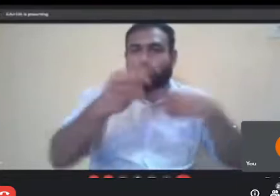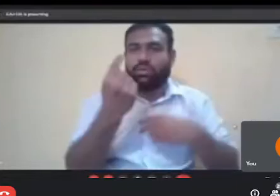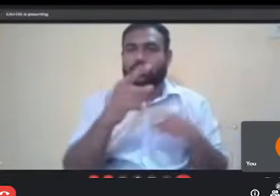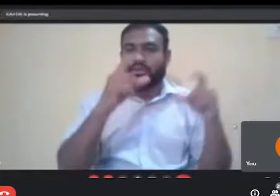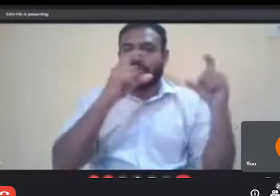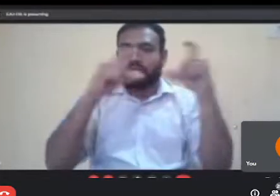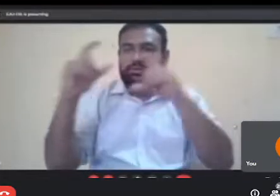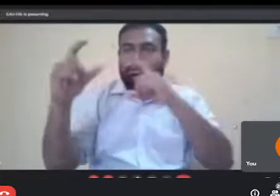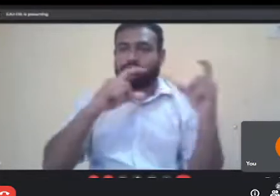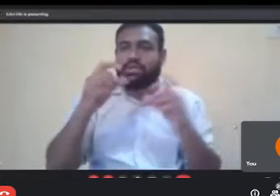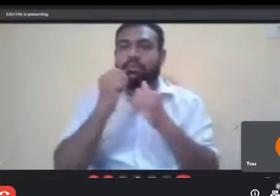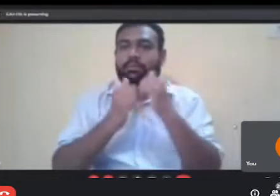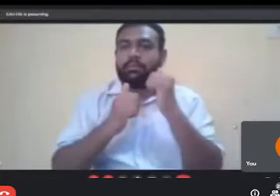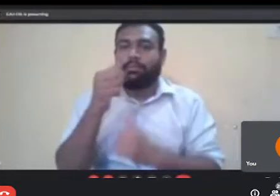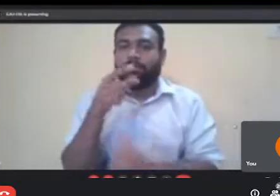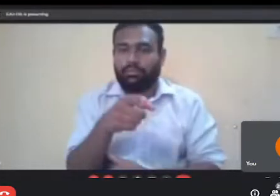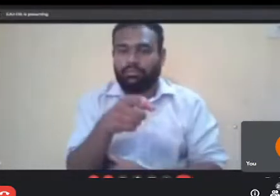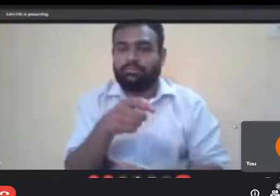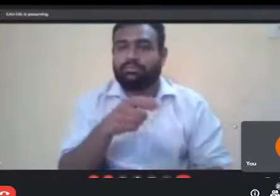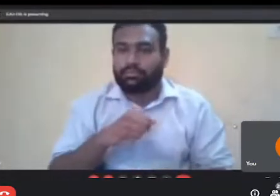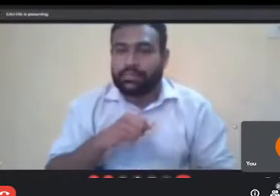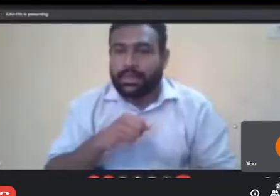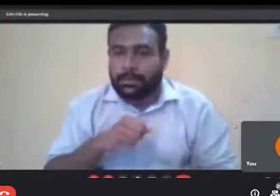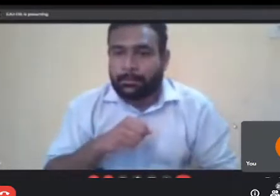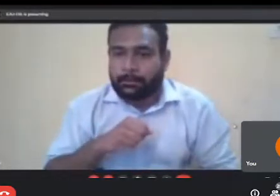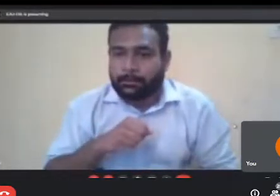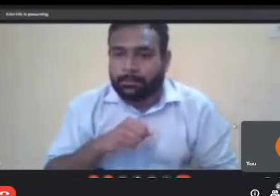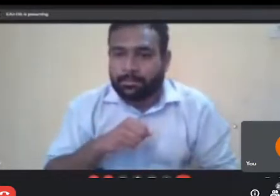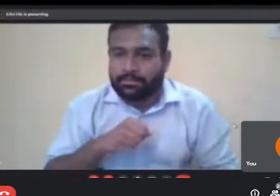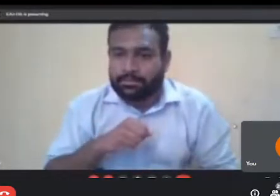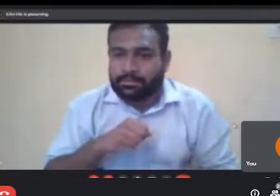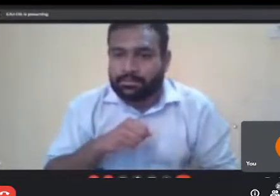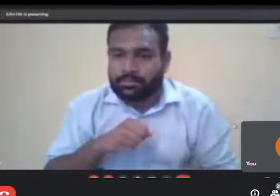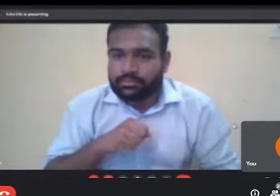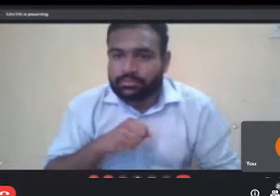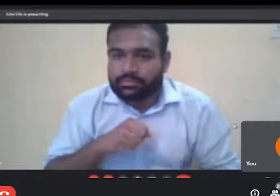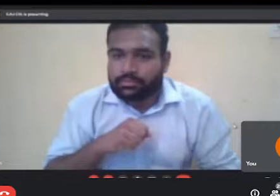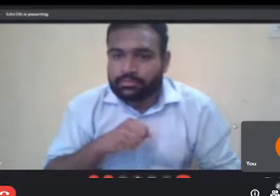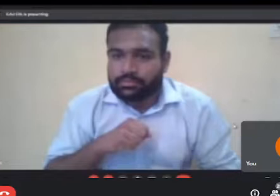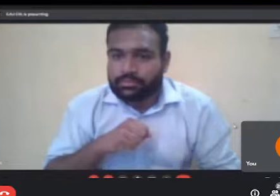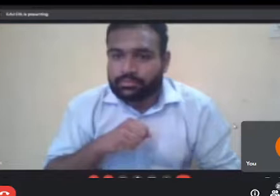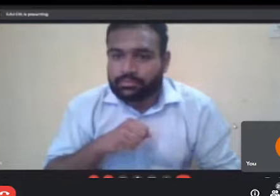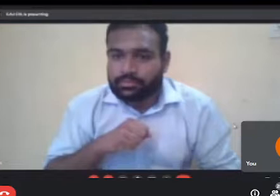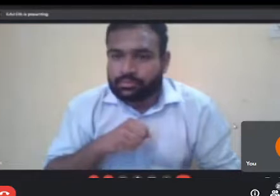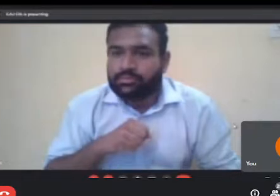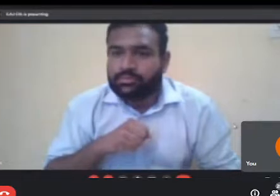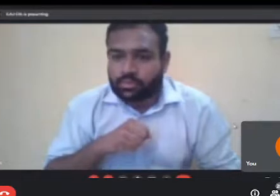maybe Odisha, the different state we have to say, we have to compare with the game.